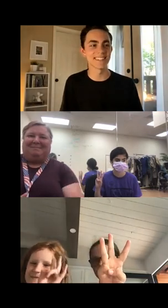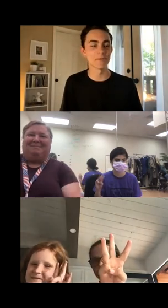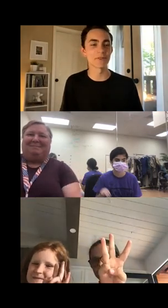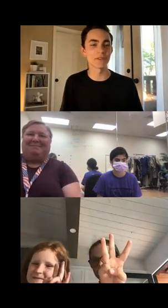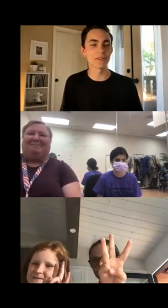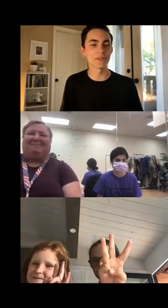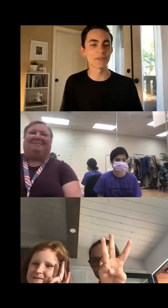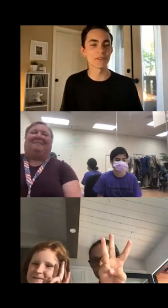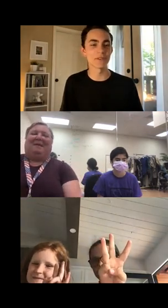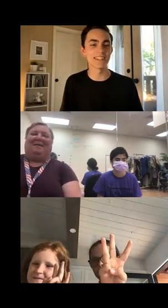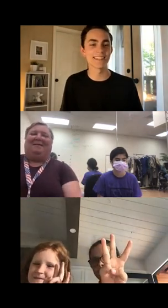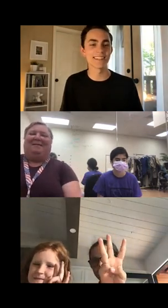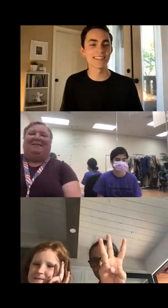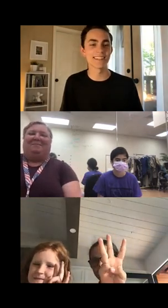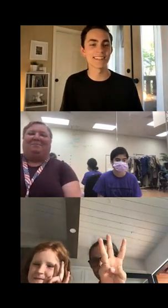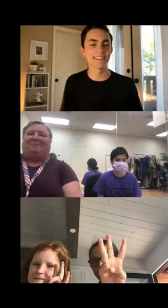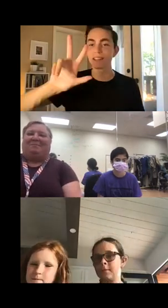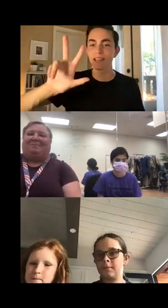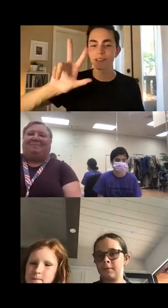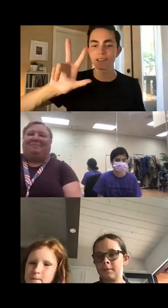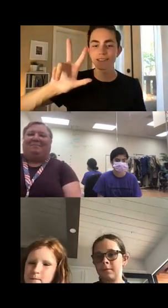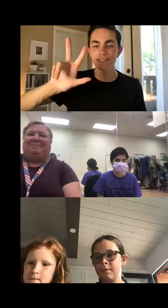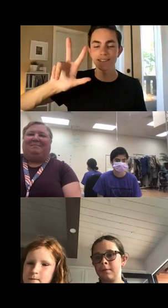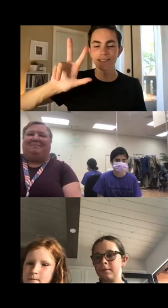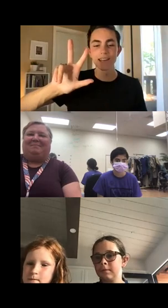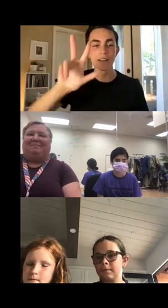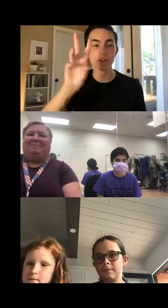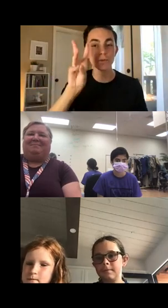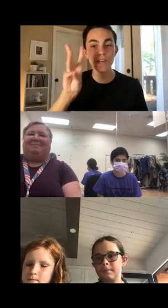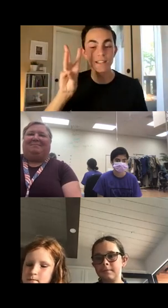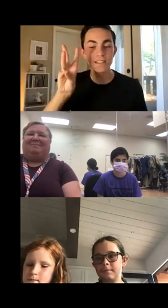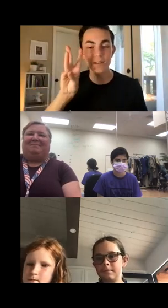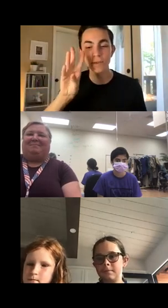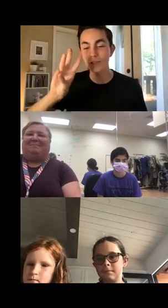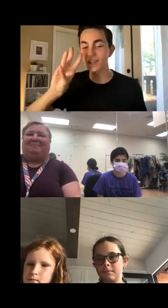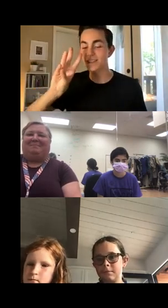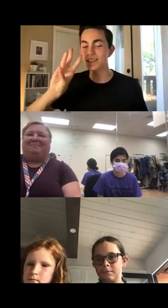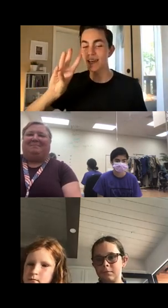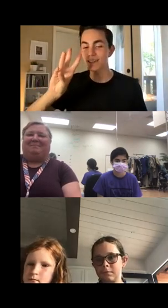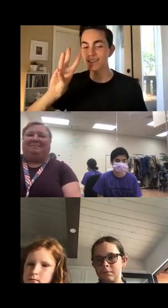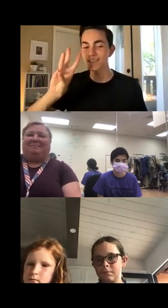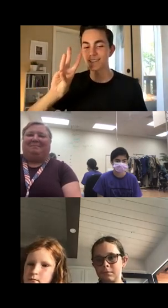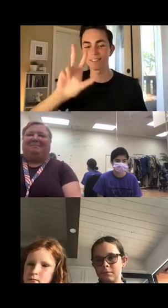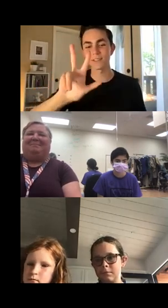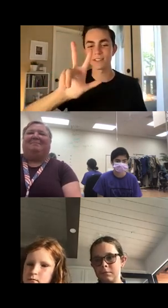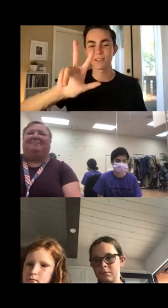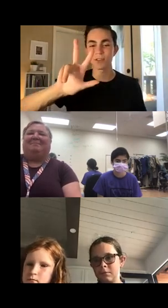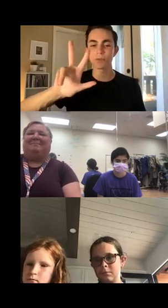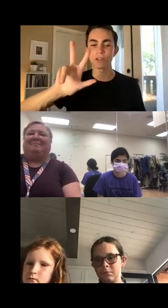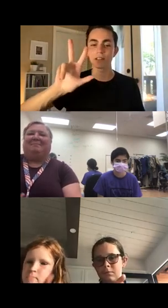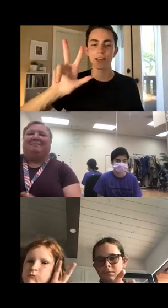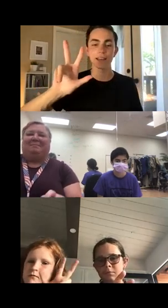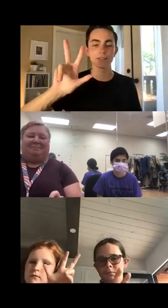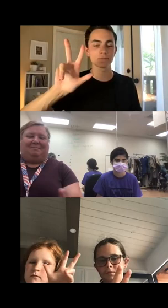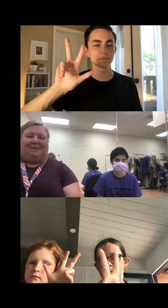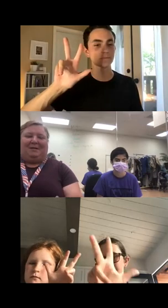Good, number 3. Sign 3 like this. If you do this, it might look like 6. So let's sign